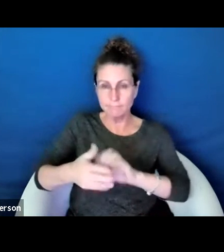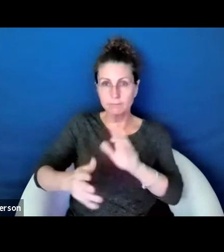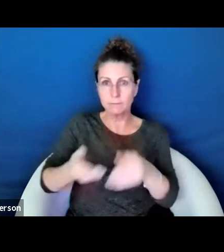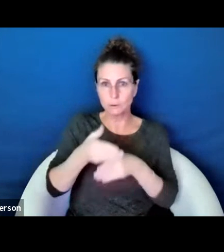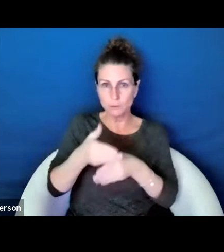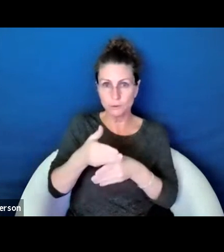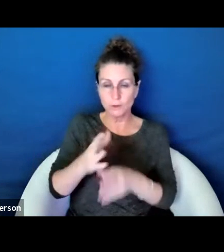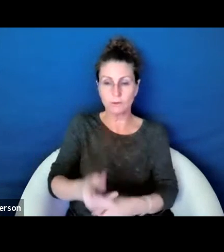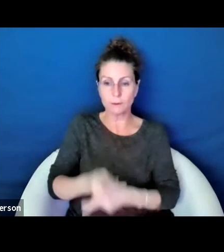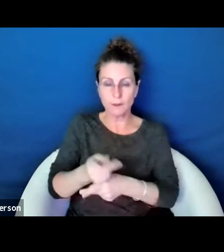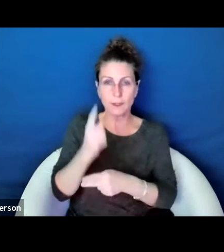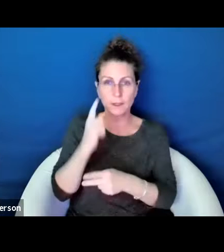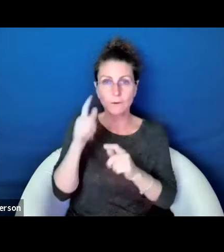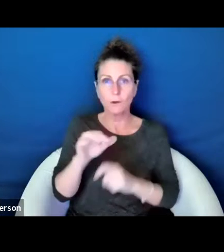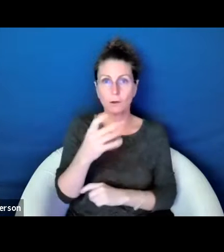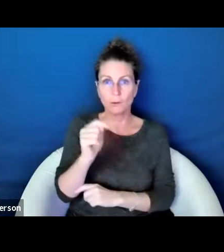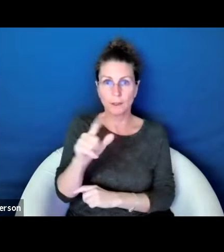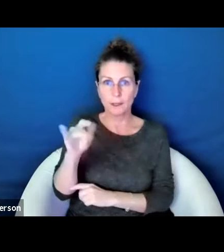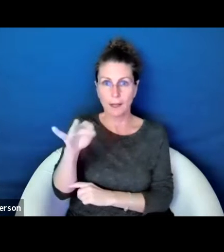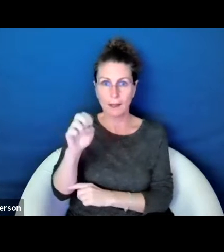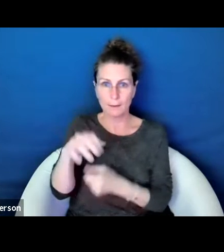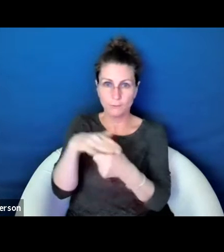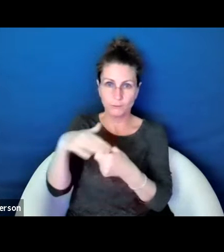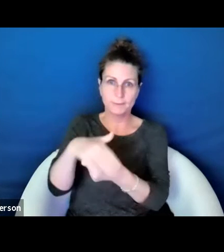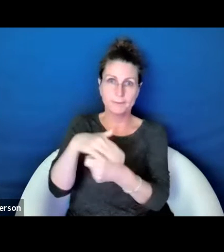Great Lakes region.